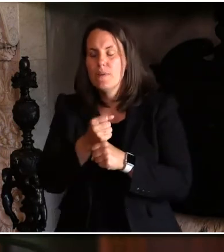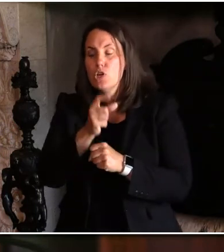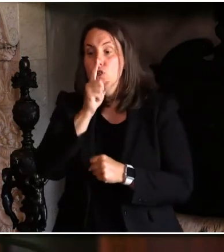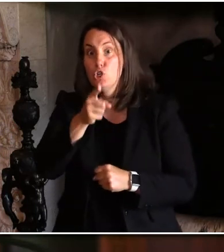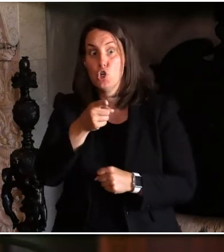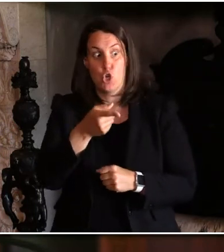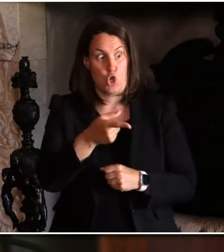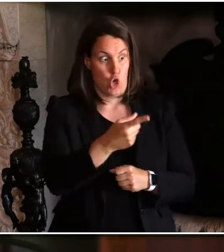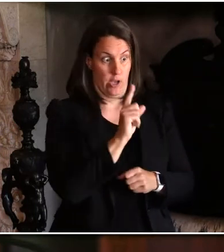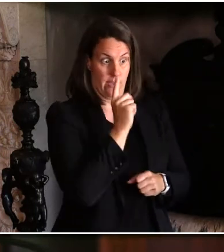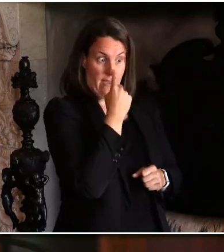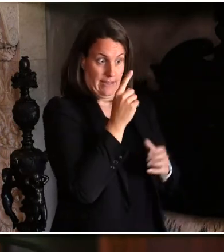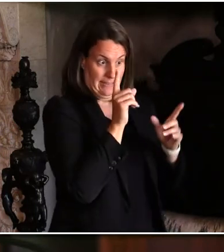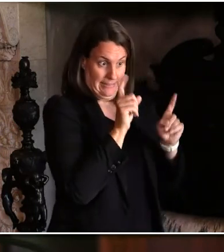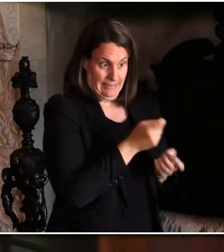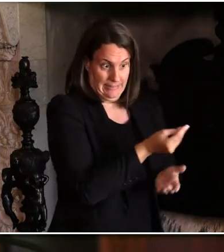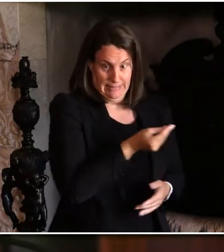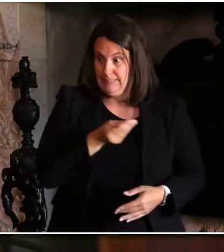And so